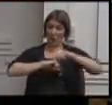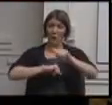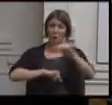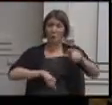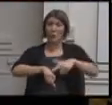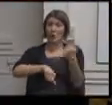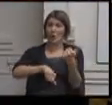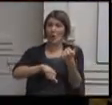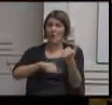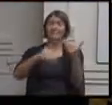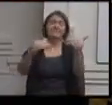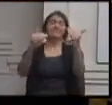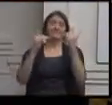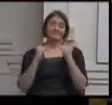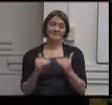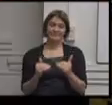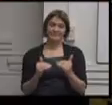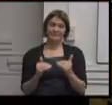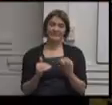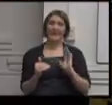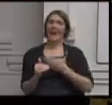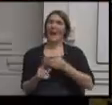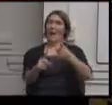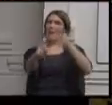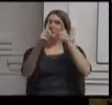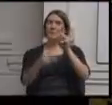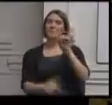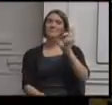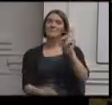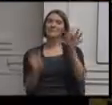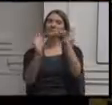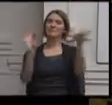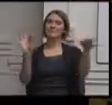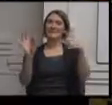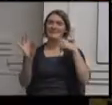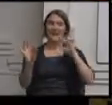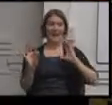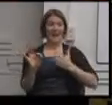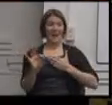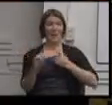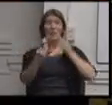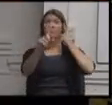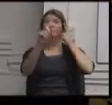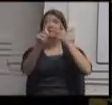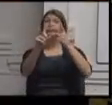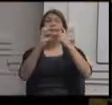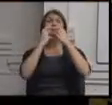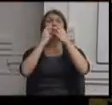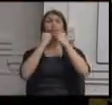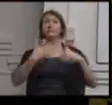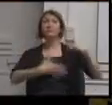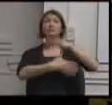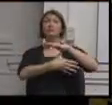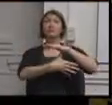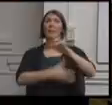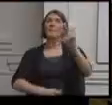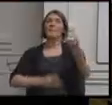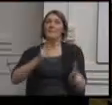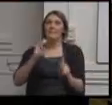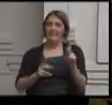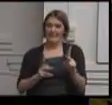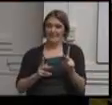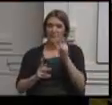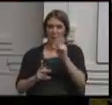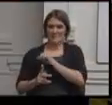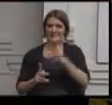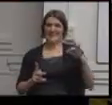The Brattleboro Fire Department mission statement says that our essential mission and #1 priority as members of the Brattleboro Fire